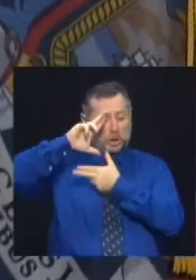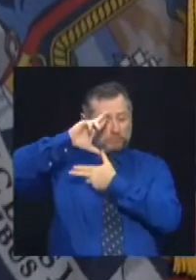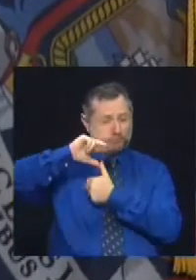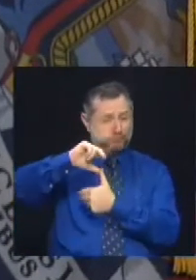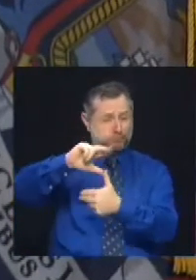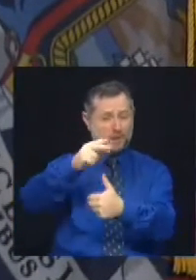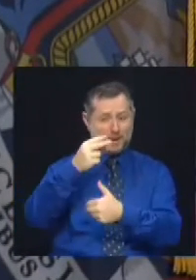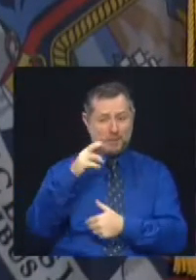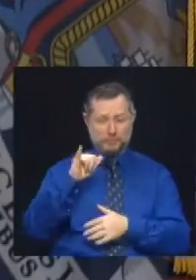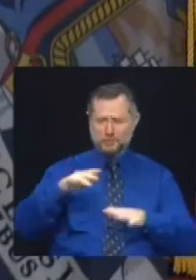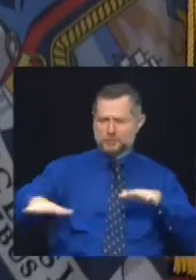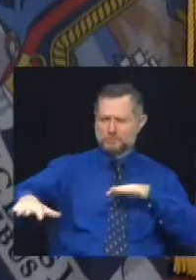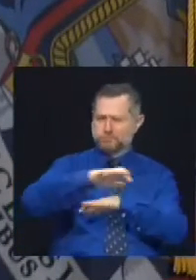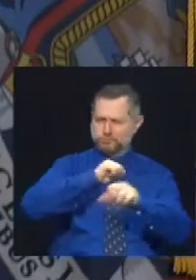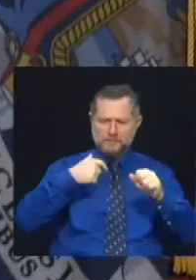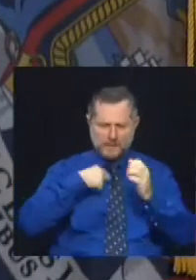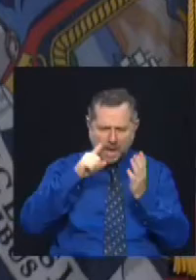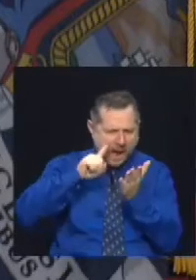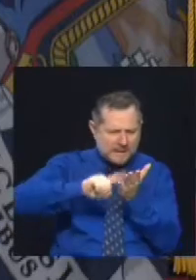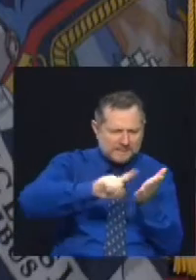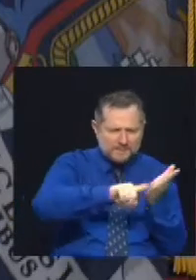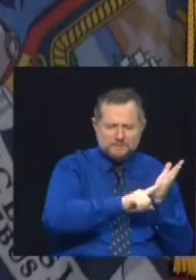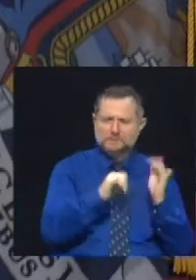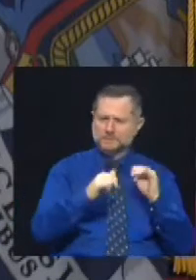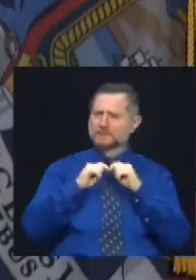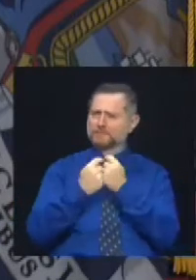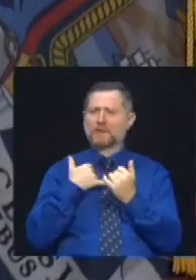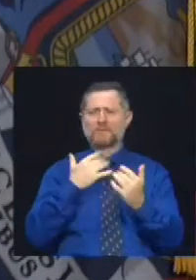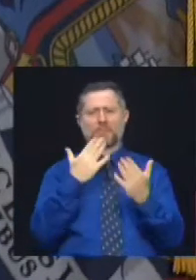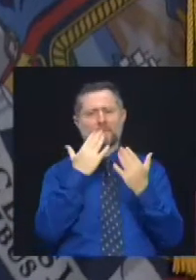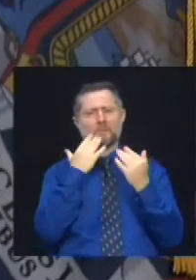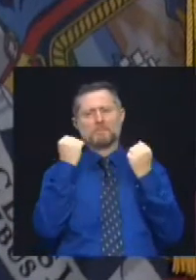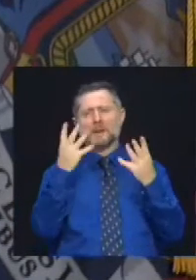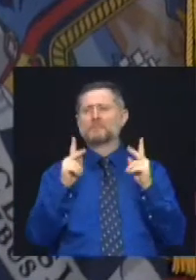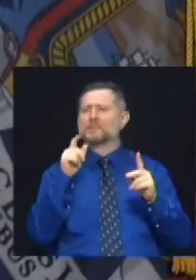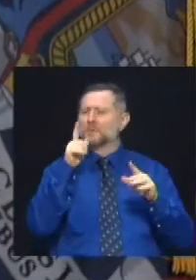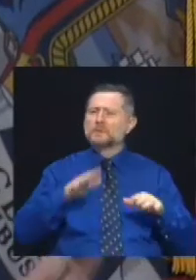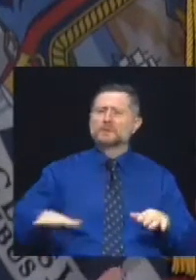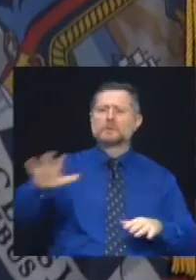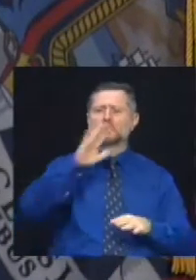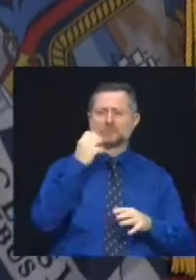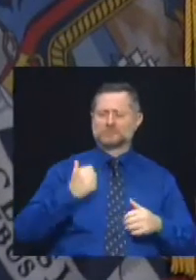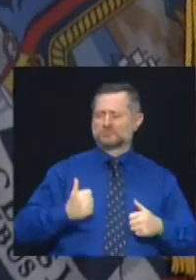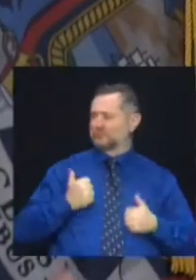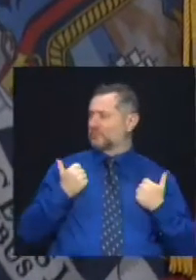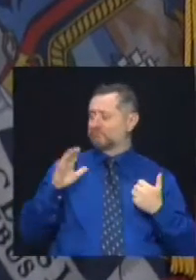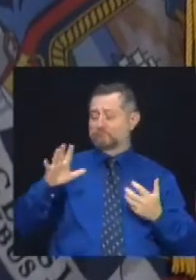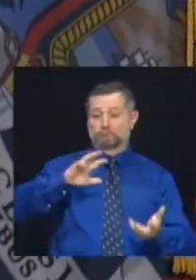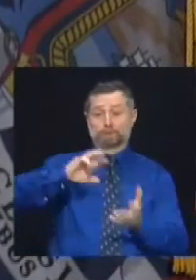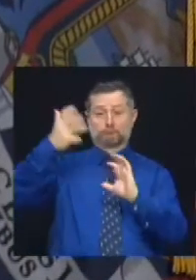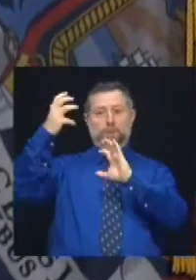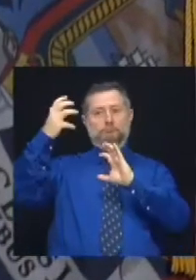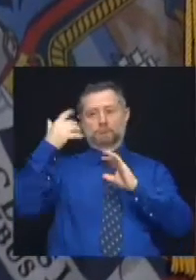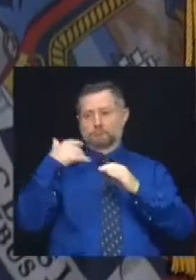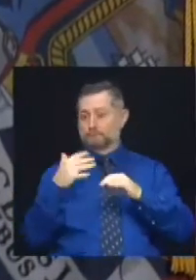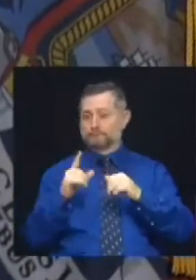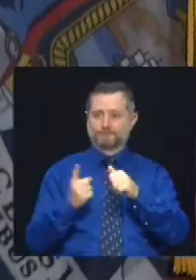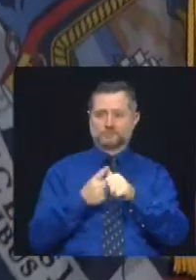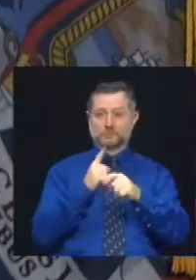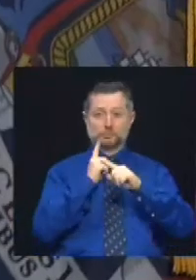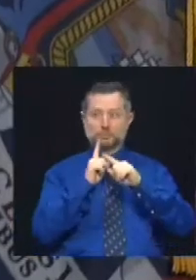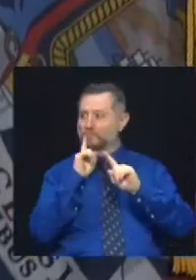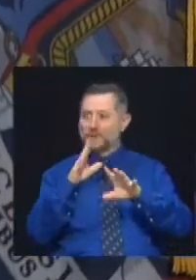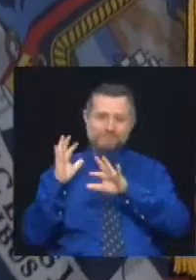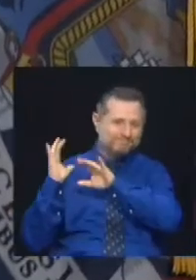the situation. I do want to thank the people whose lives were disrupted, as well as those who responded, not just to that crisis, but those